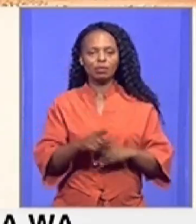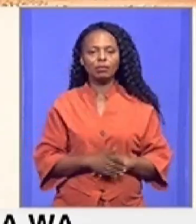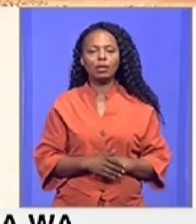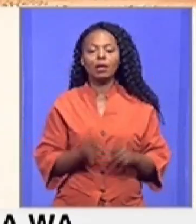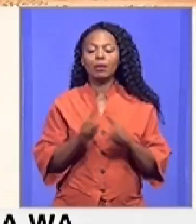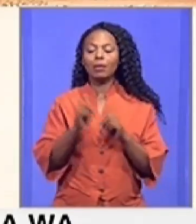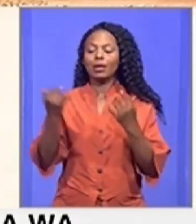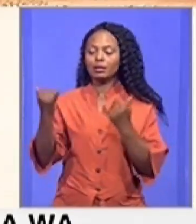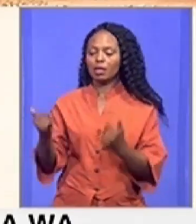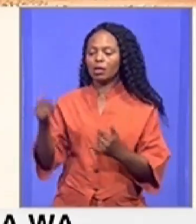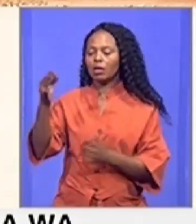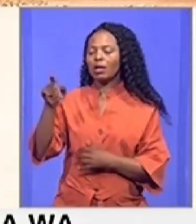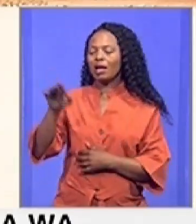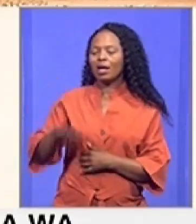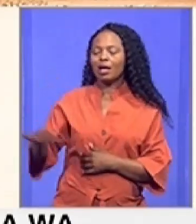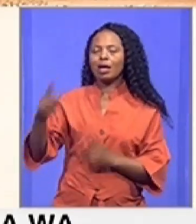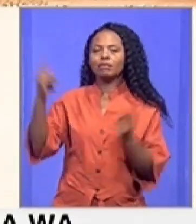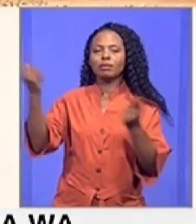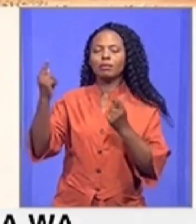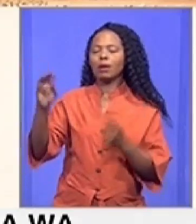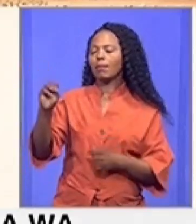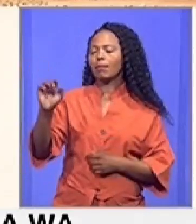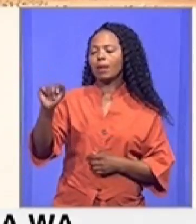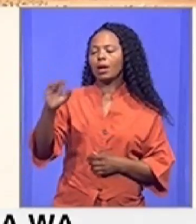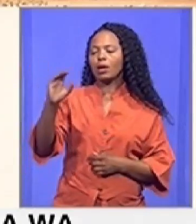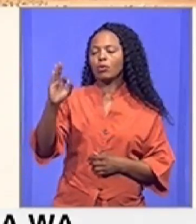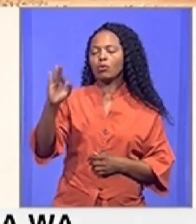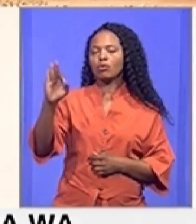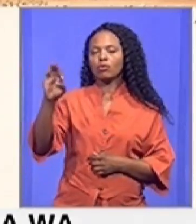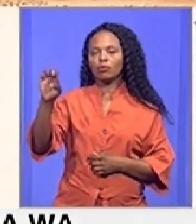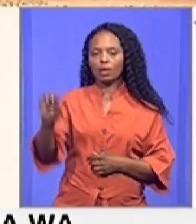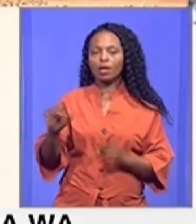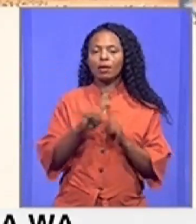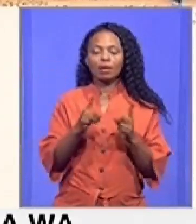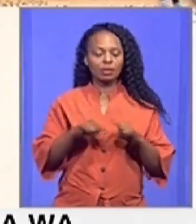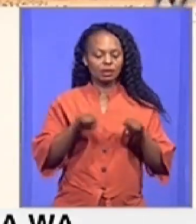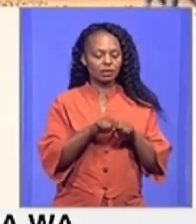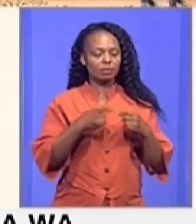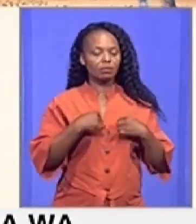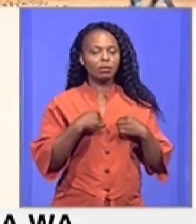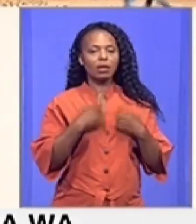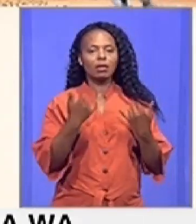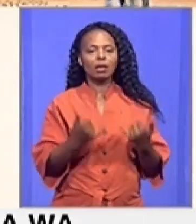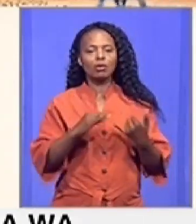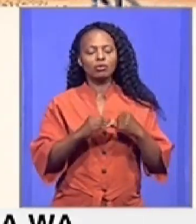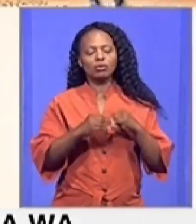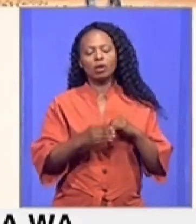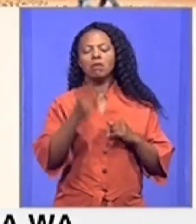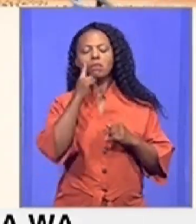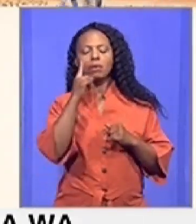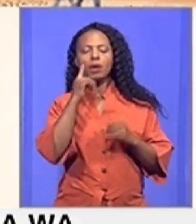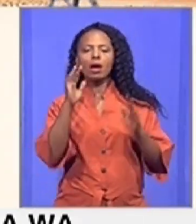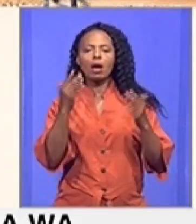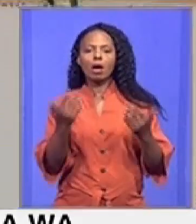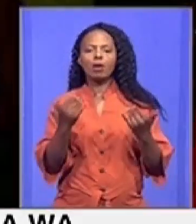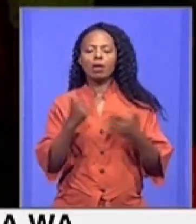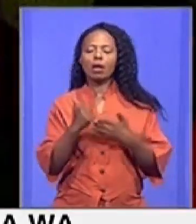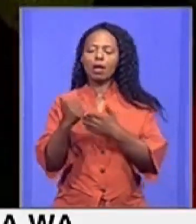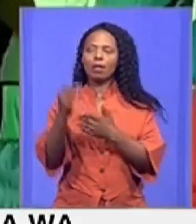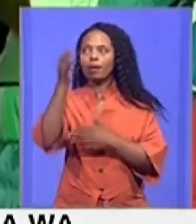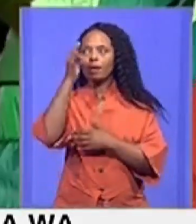le question mo le re itekele rona re ba shipentse muso ya re le ka mane rona hore re bone gore tla etsang gore at least re thuse muso.